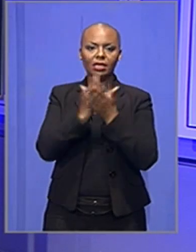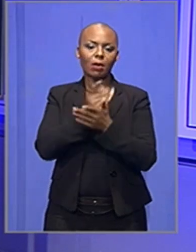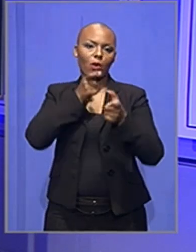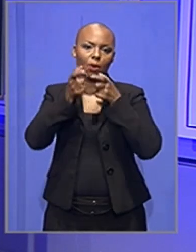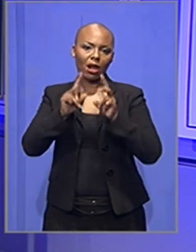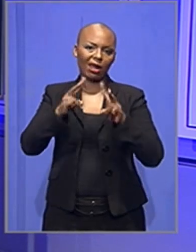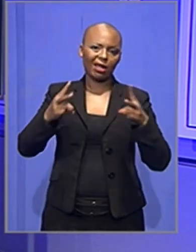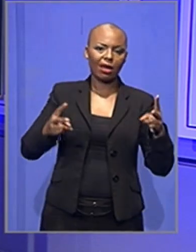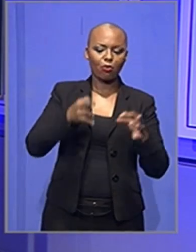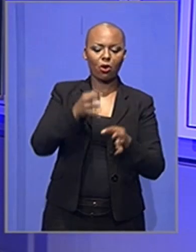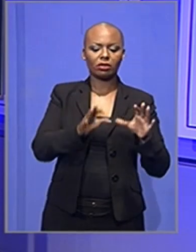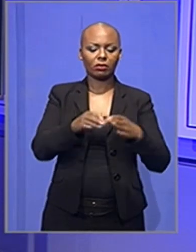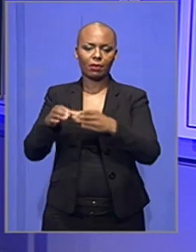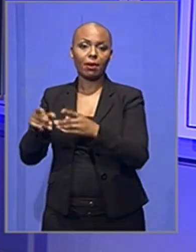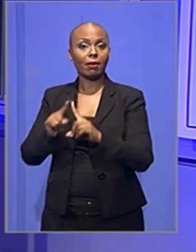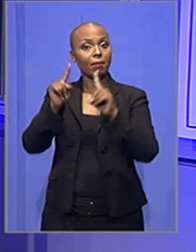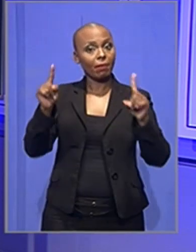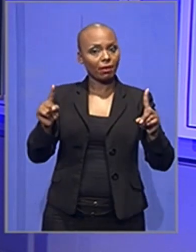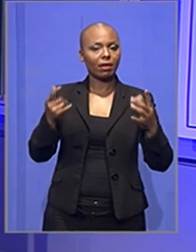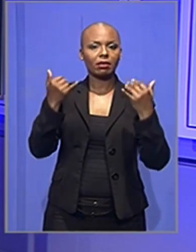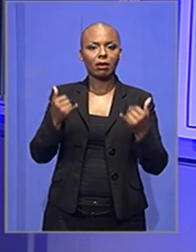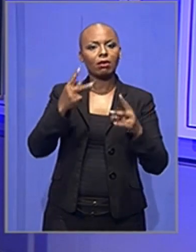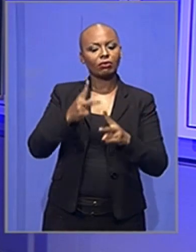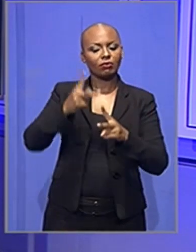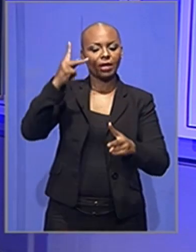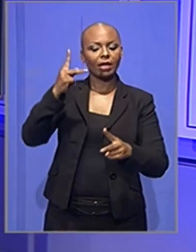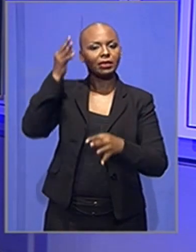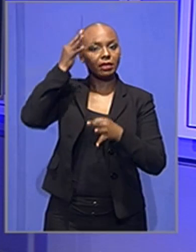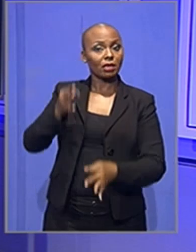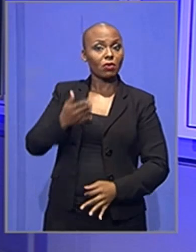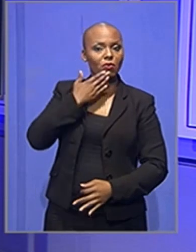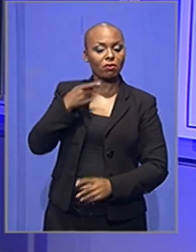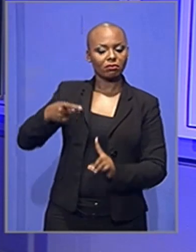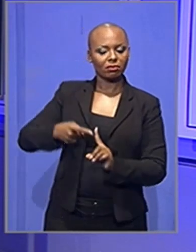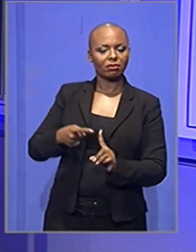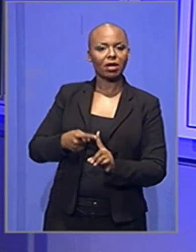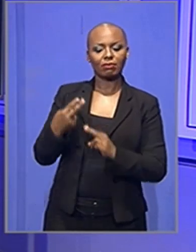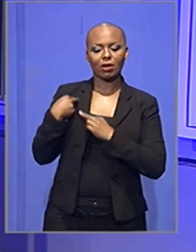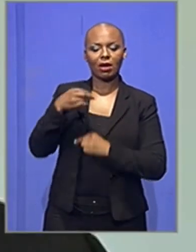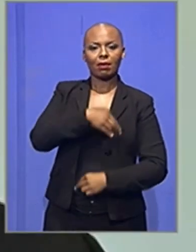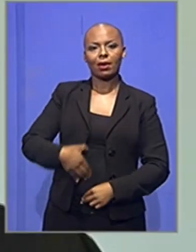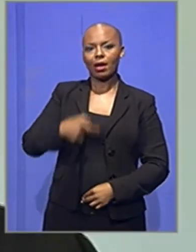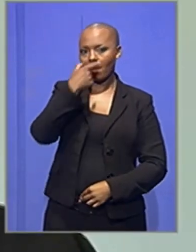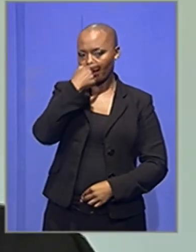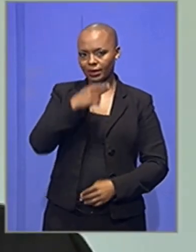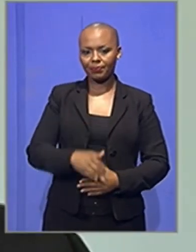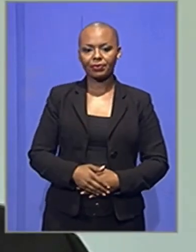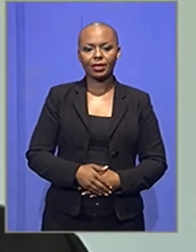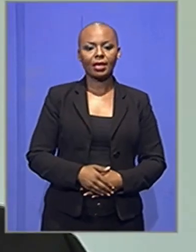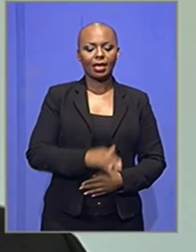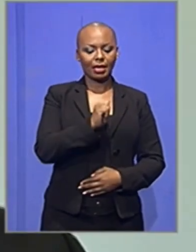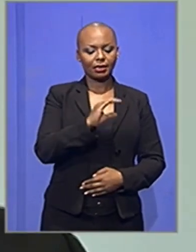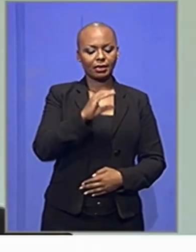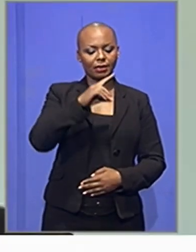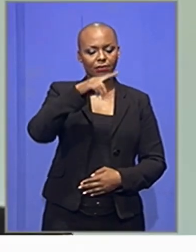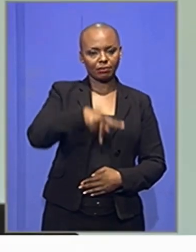mekga dipolitiki fela ho le jwalo qeto e tlankwa ke mopresidente Ramaphosa. The ACDP notes the recommendation by